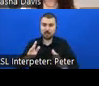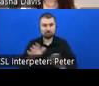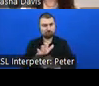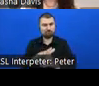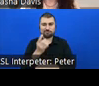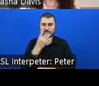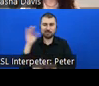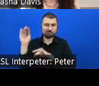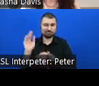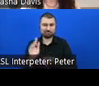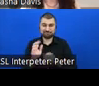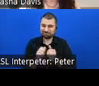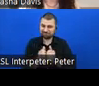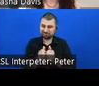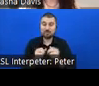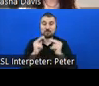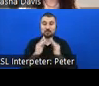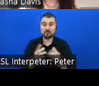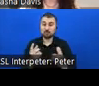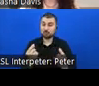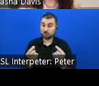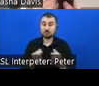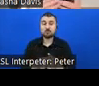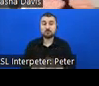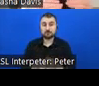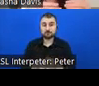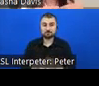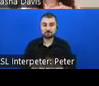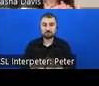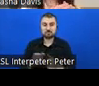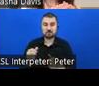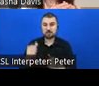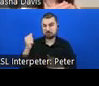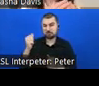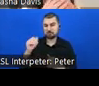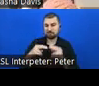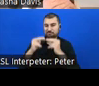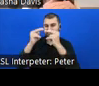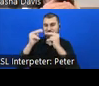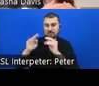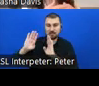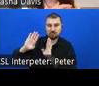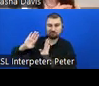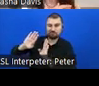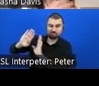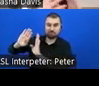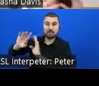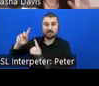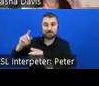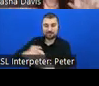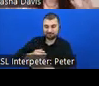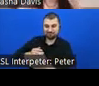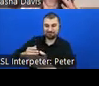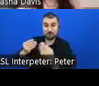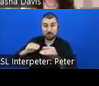studio, the architects pushed back the back of the building right up to the property's edge, creating